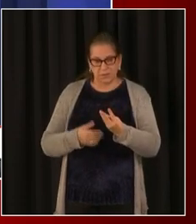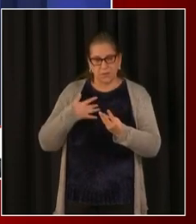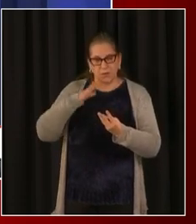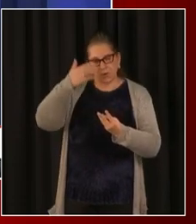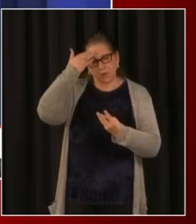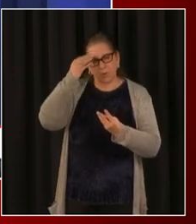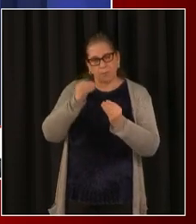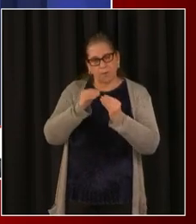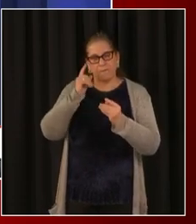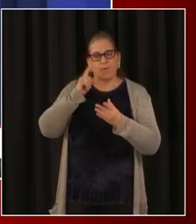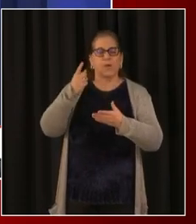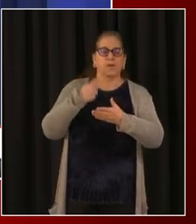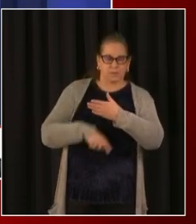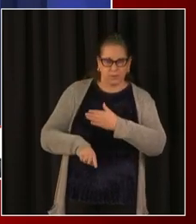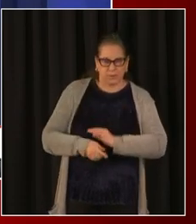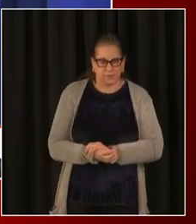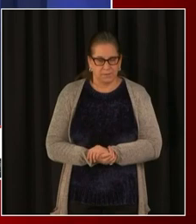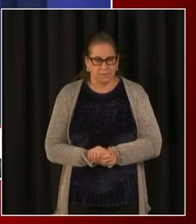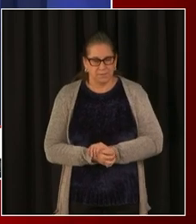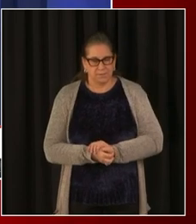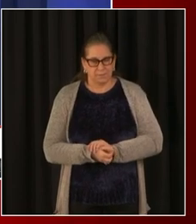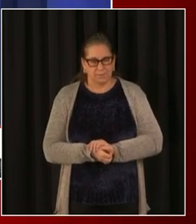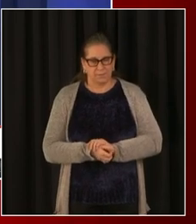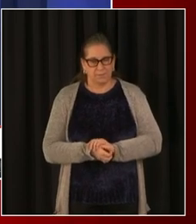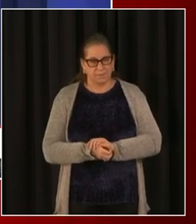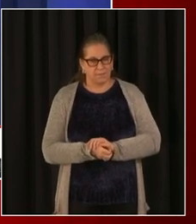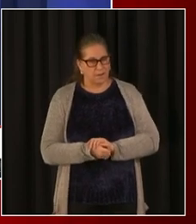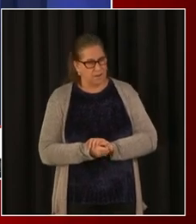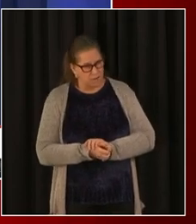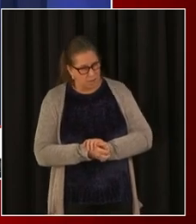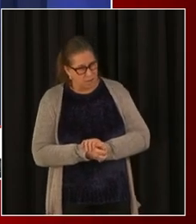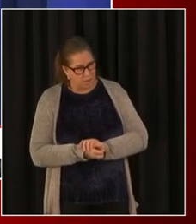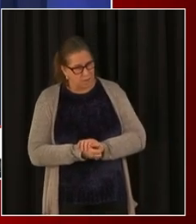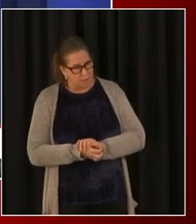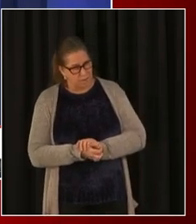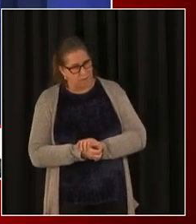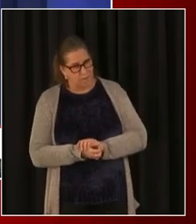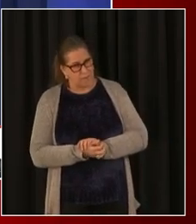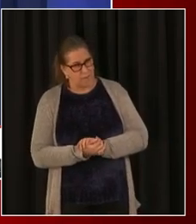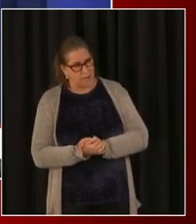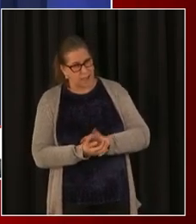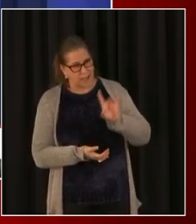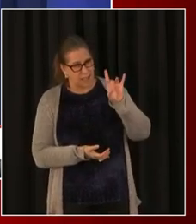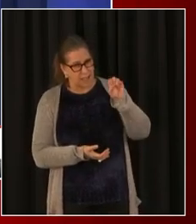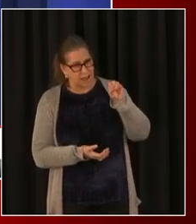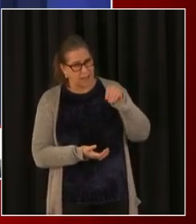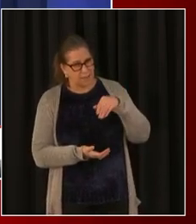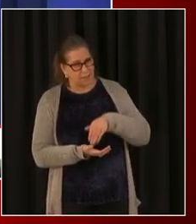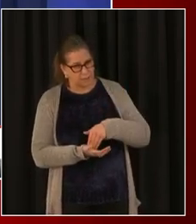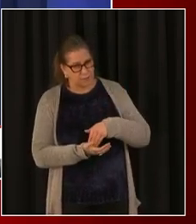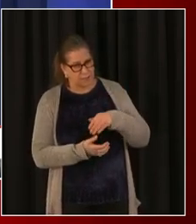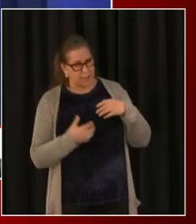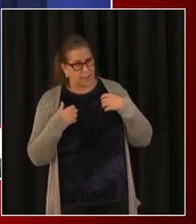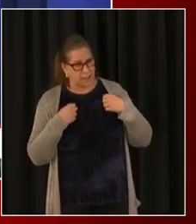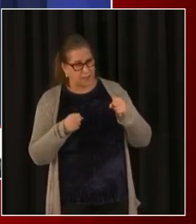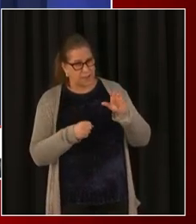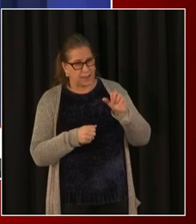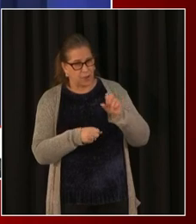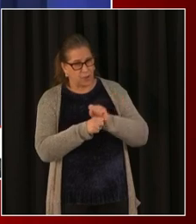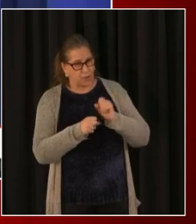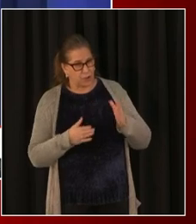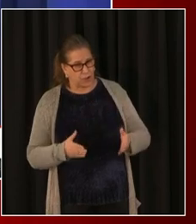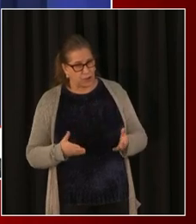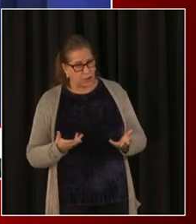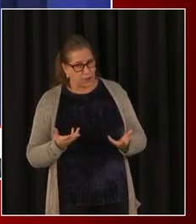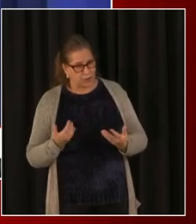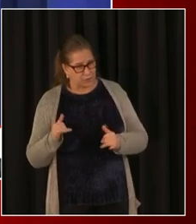said initially that there were about 80,000 healthcare workers in the phase 1A group, and right now we have 26,000